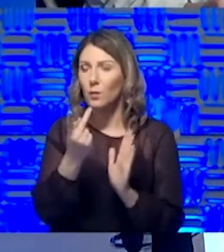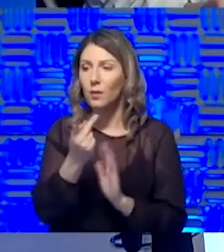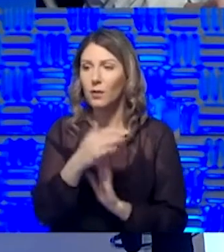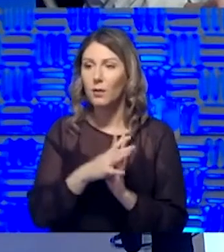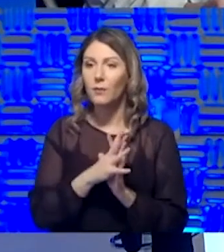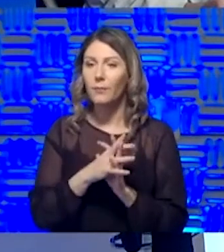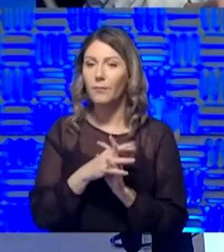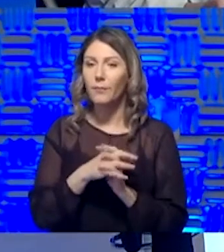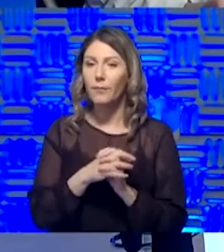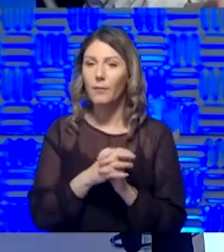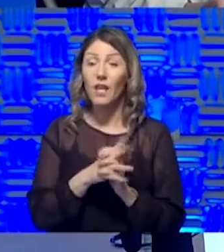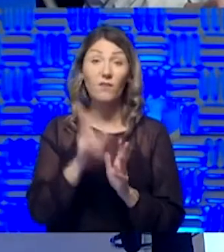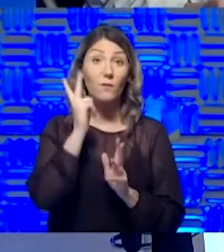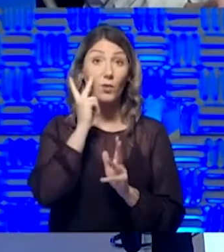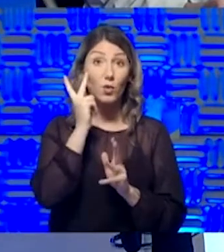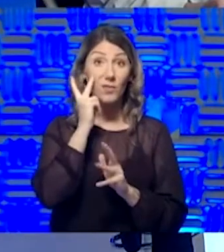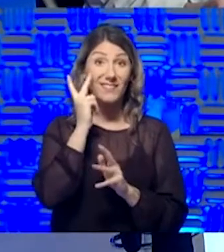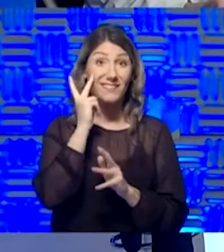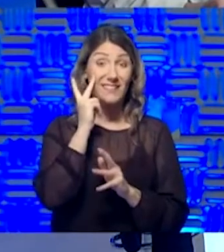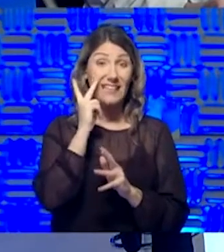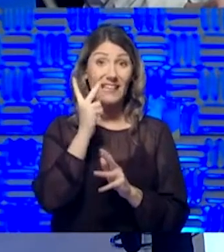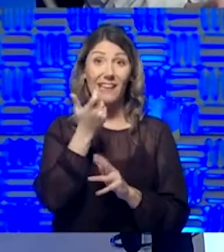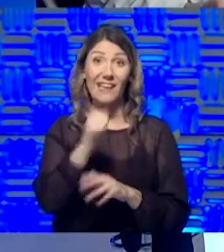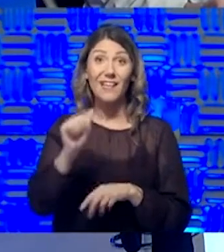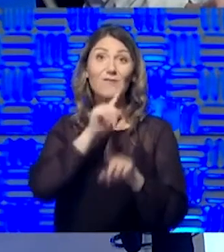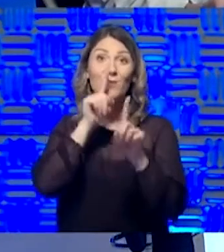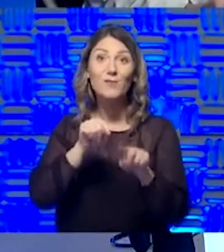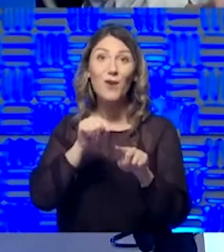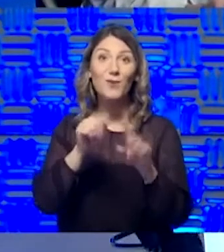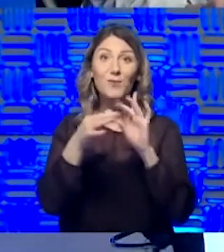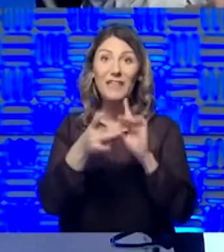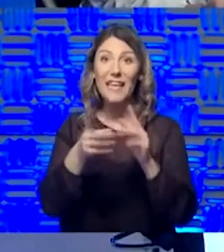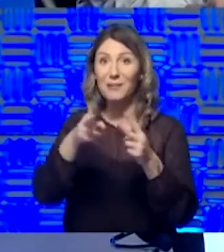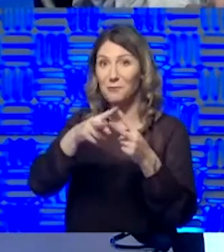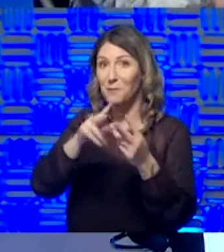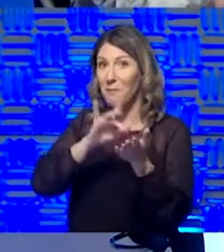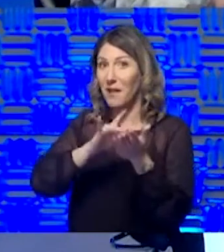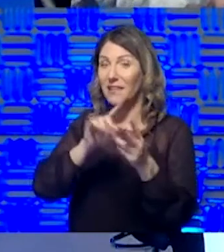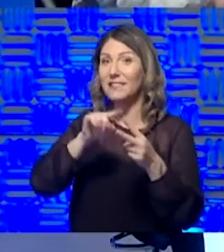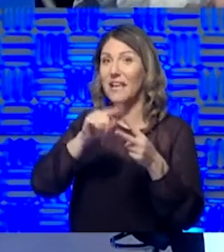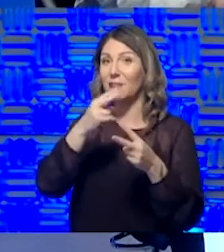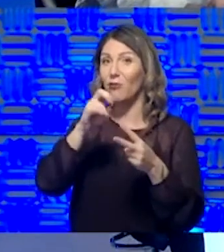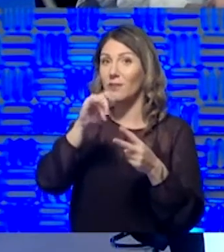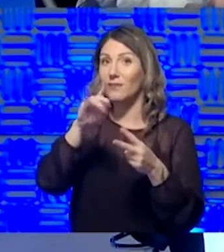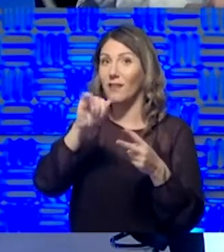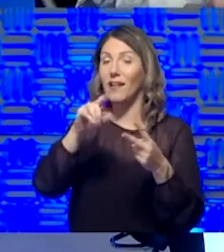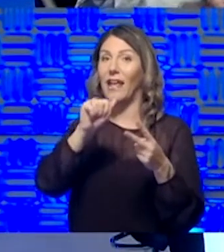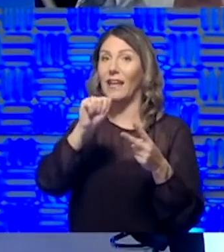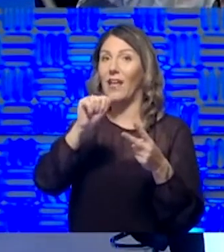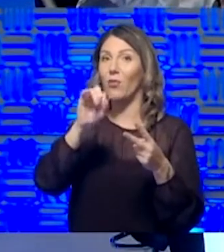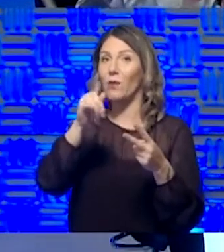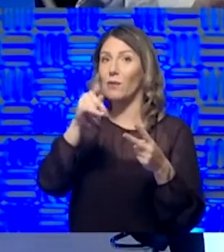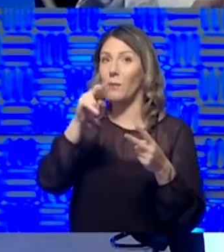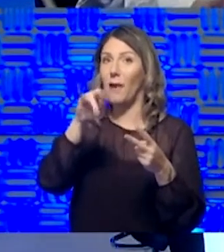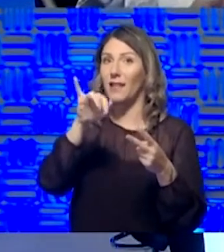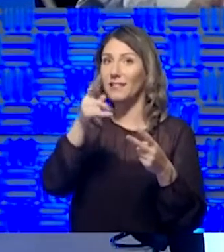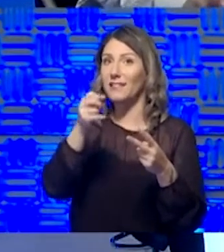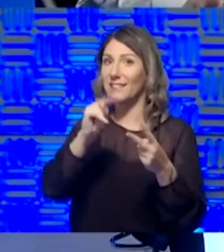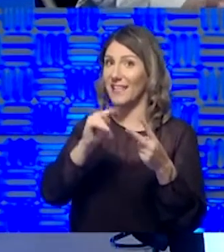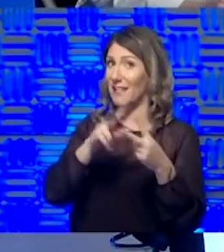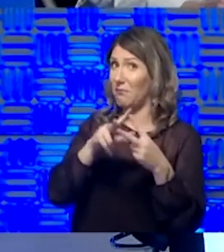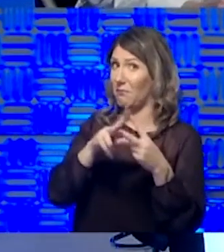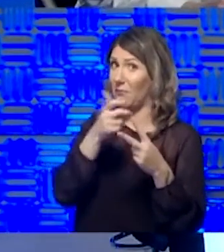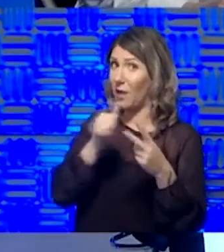with hydroxychloroquine and azithromycin? Yeah, I'll turn to you two, the experts. Mario, why don't you go